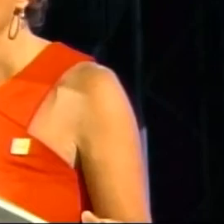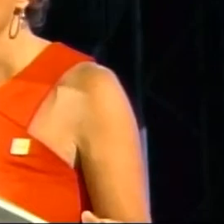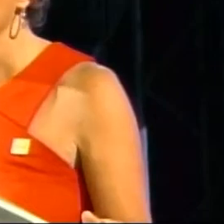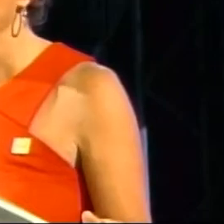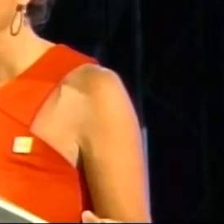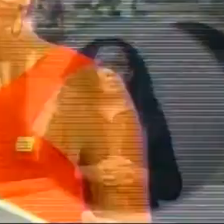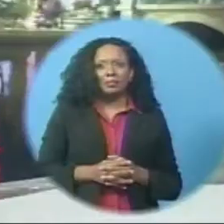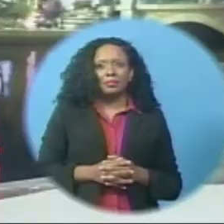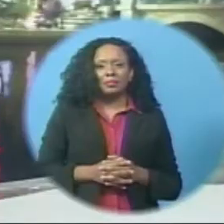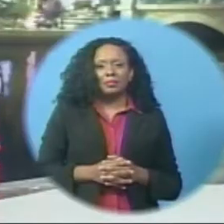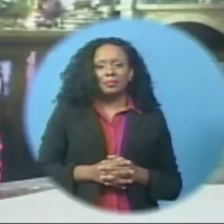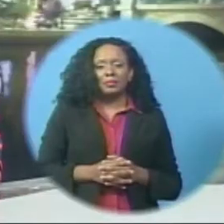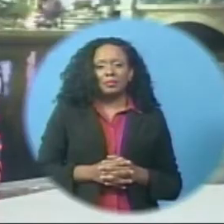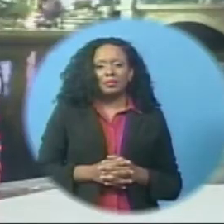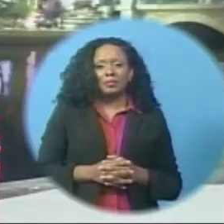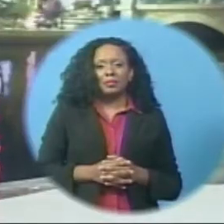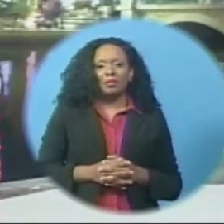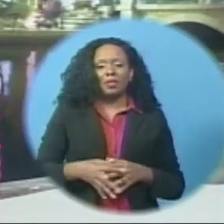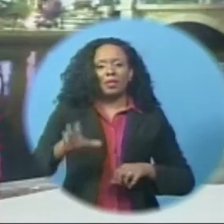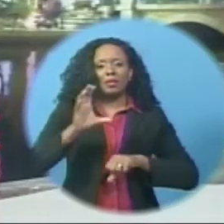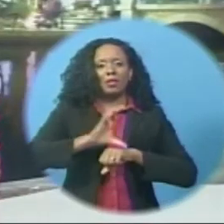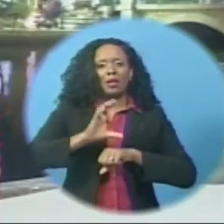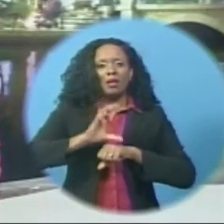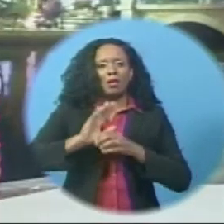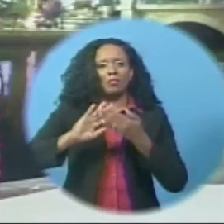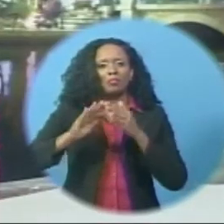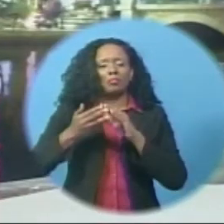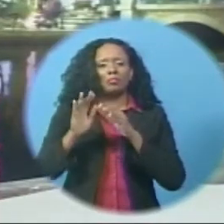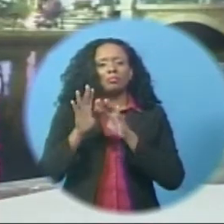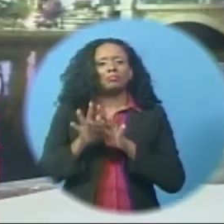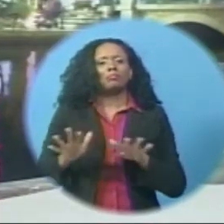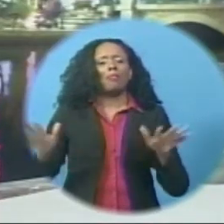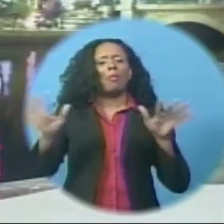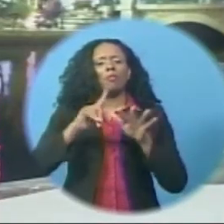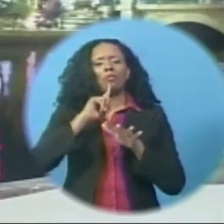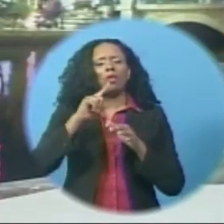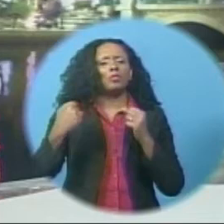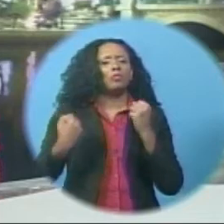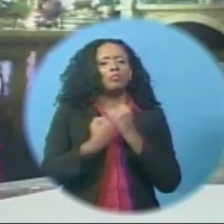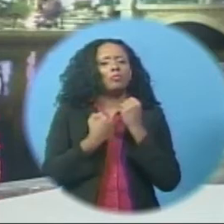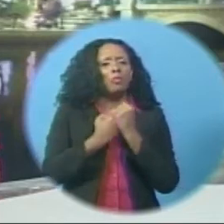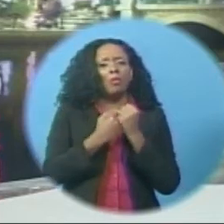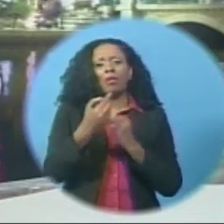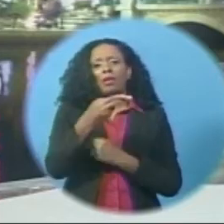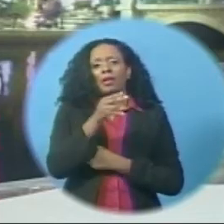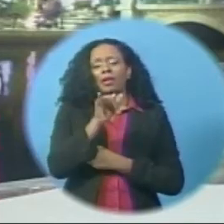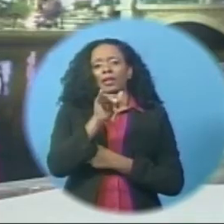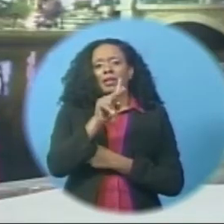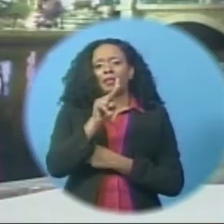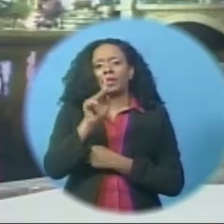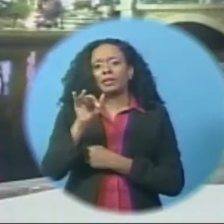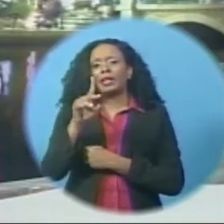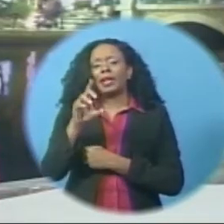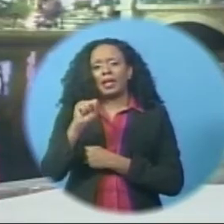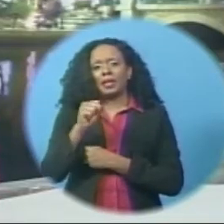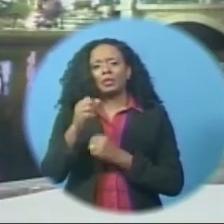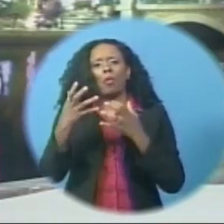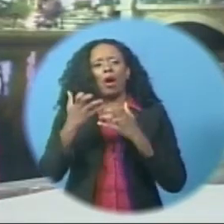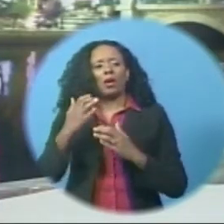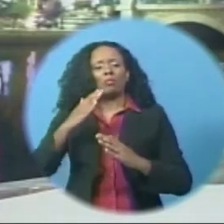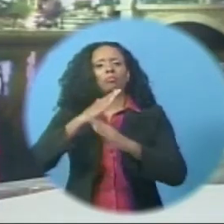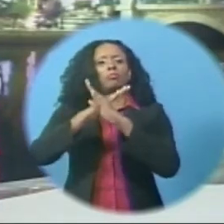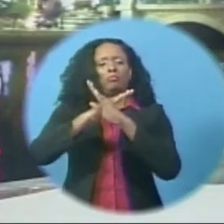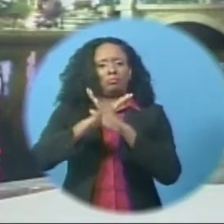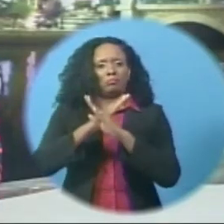human fronts. The faith-based community has been putting its money where its mouth is as it plays its part in the fight against